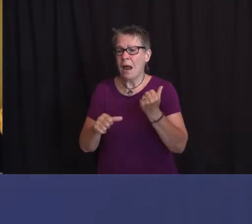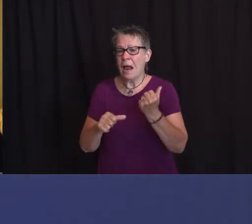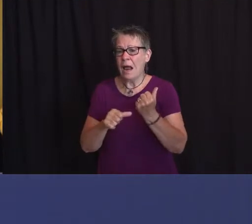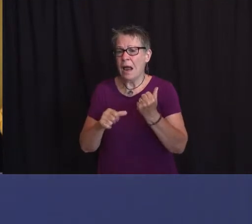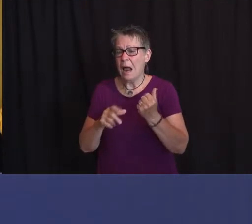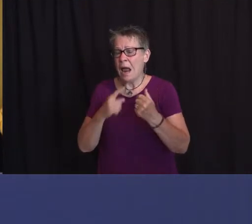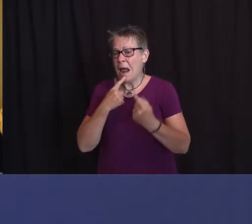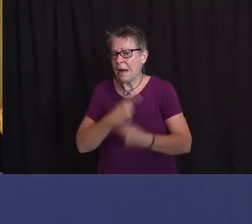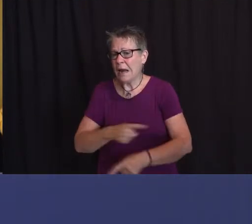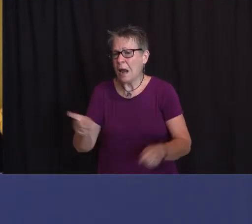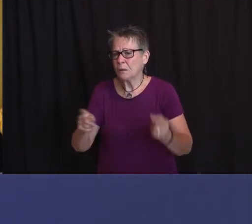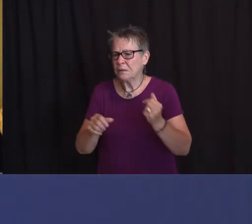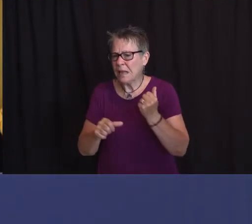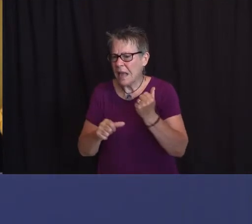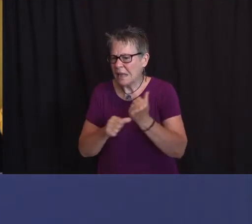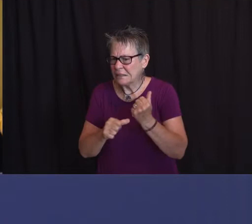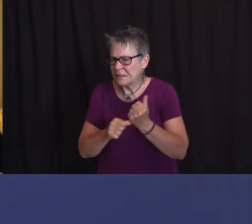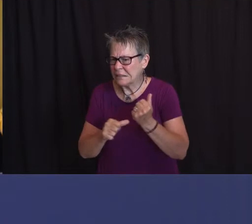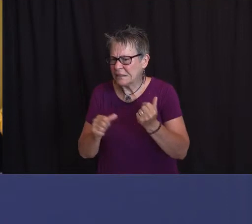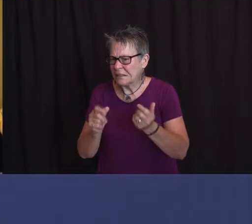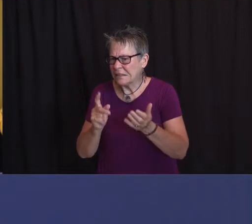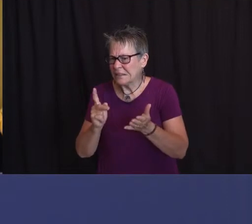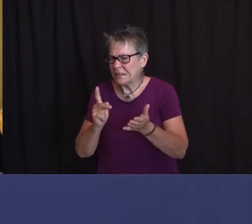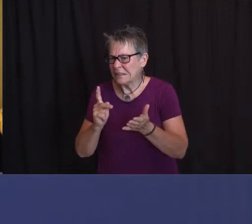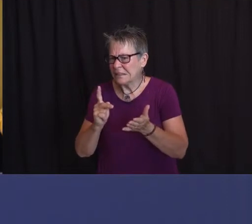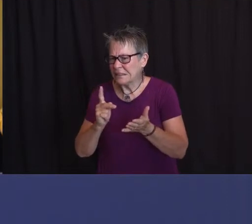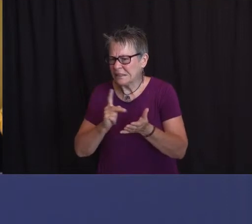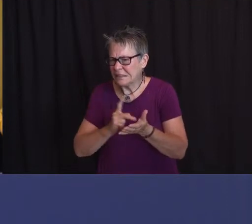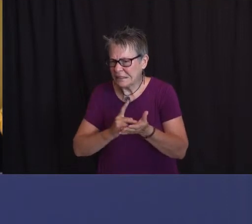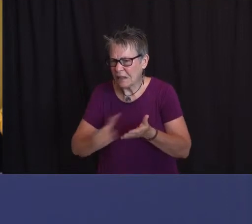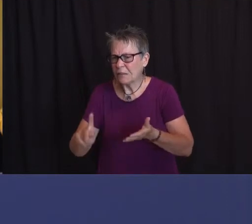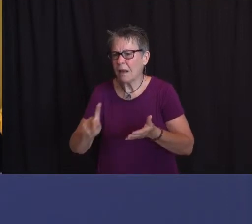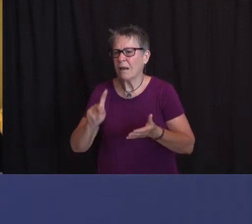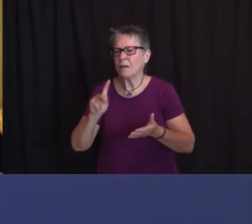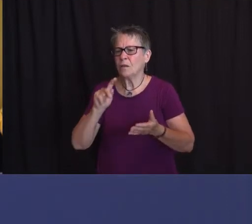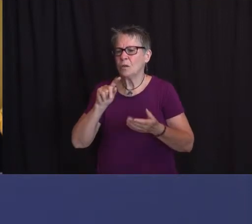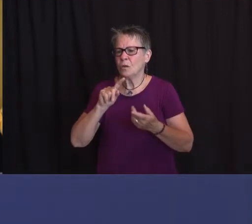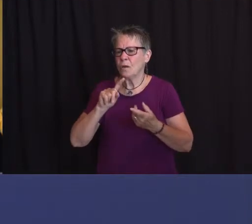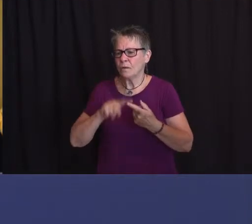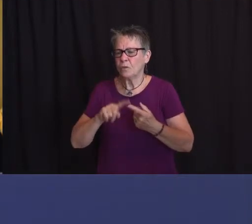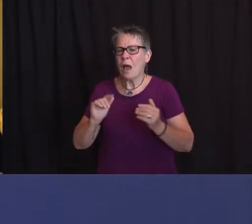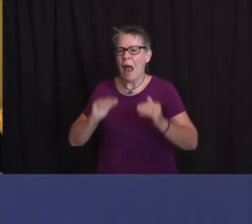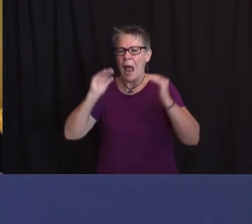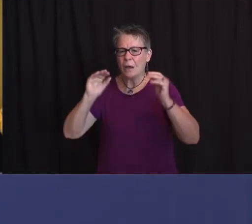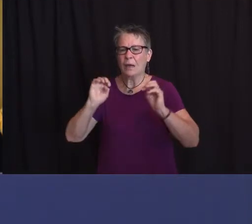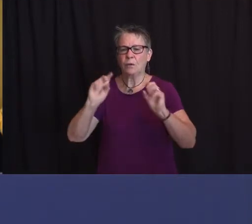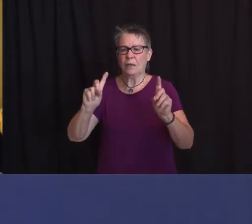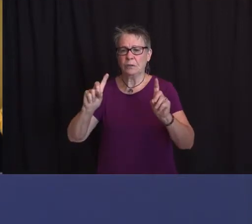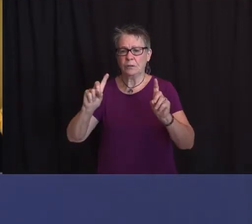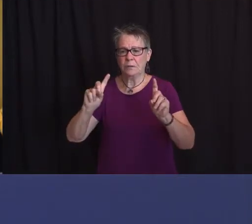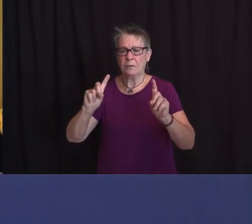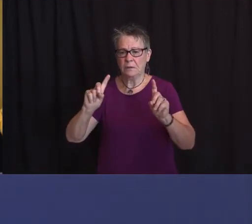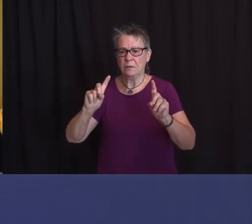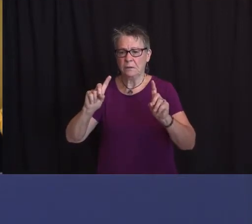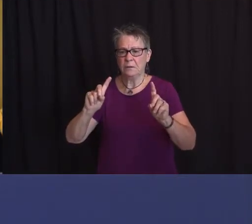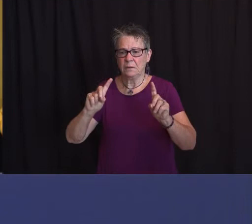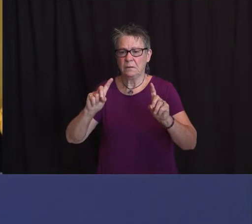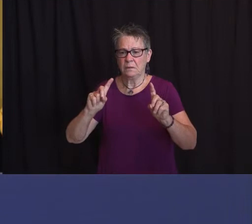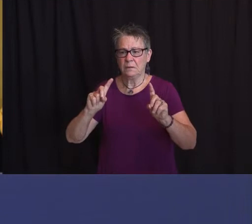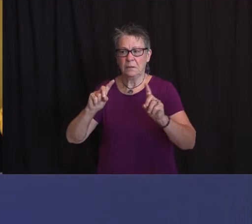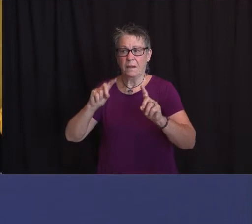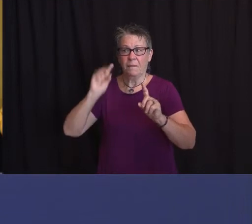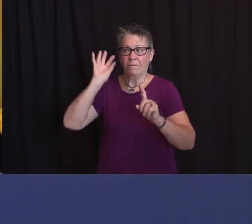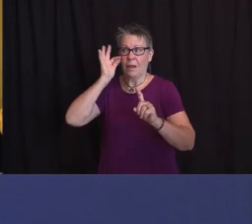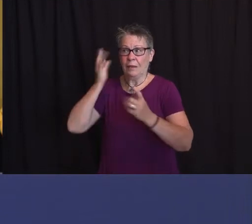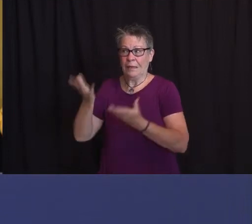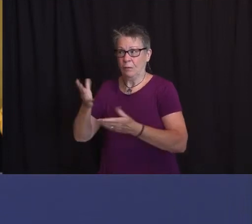Pat, Task Force 1 is still in Florida with the grim work that they're doing at this collapsed building. God bless them.